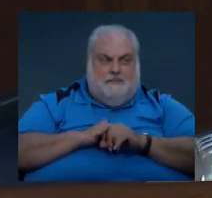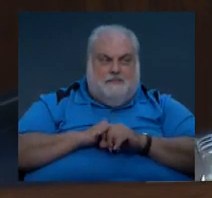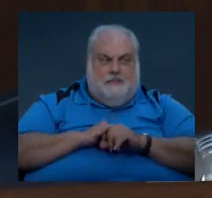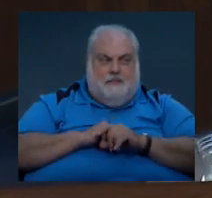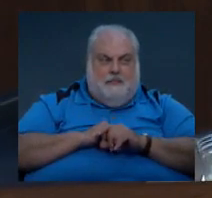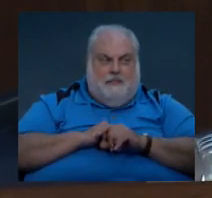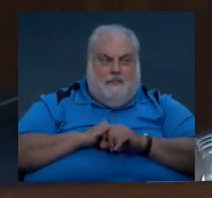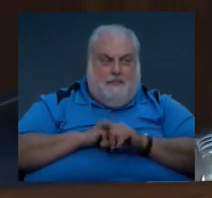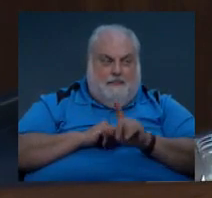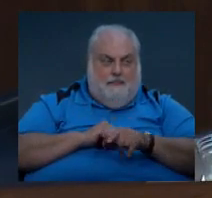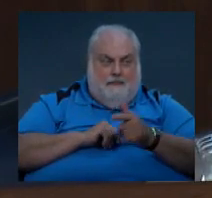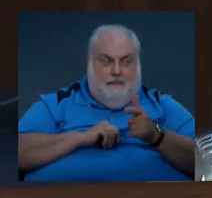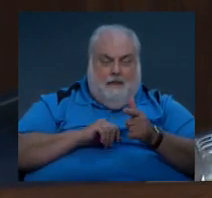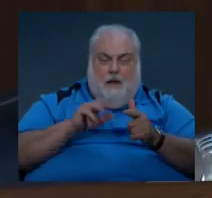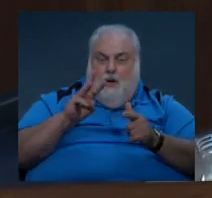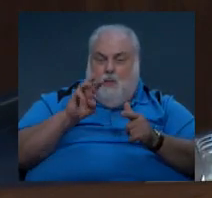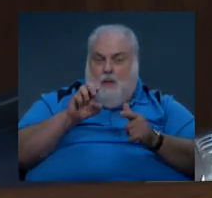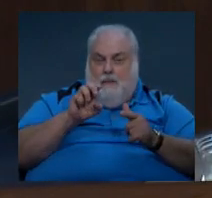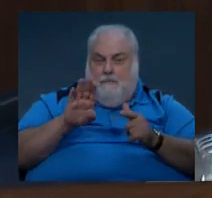Your amendment?